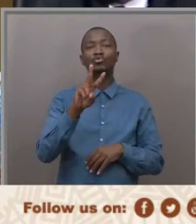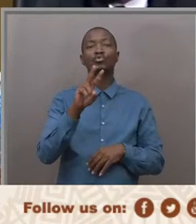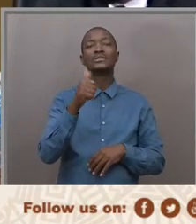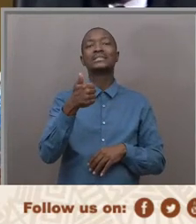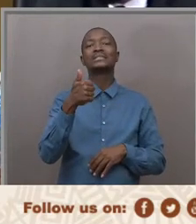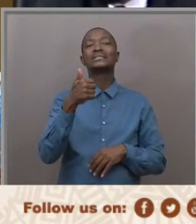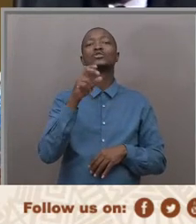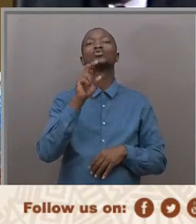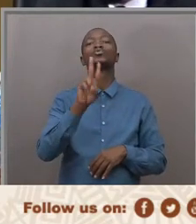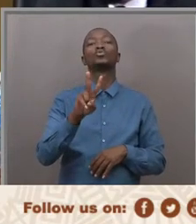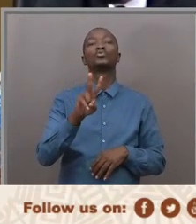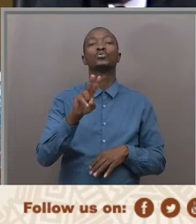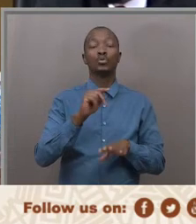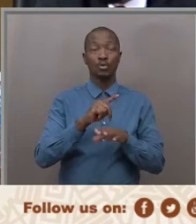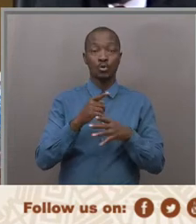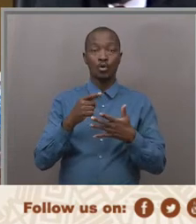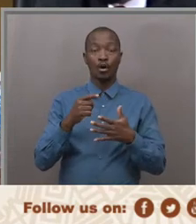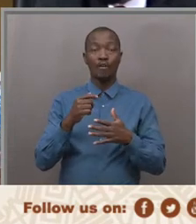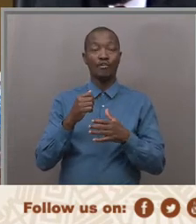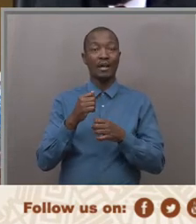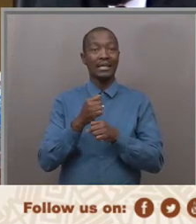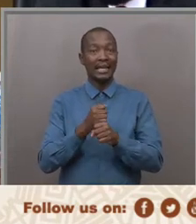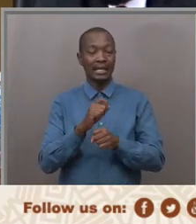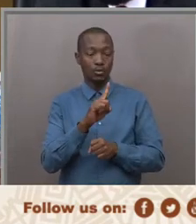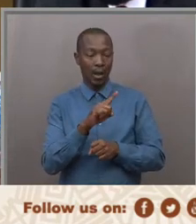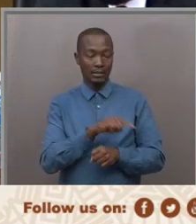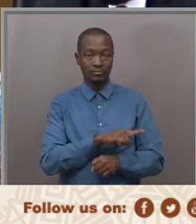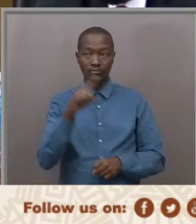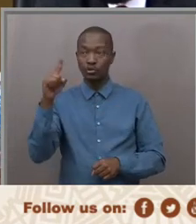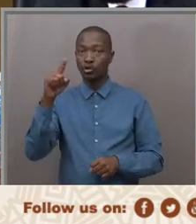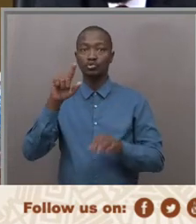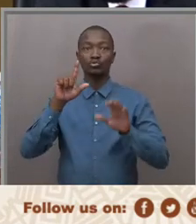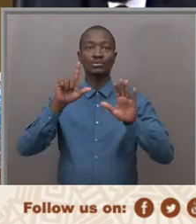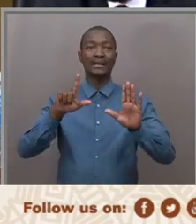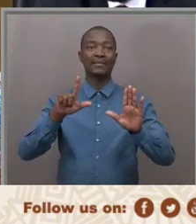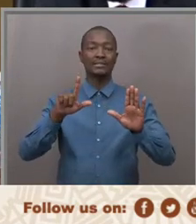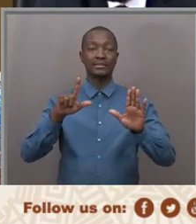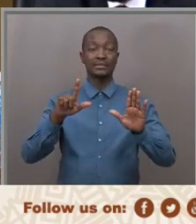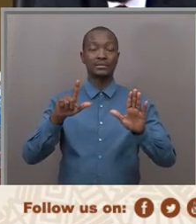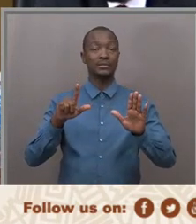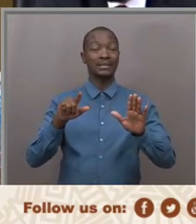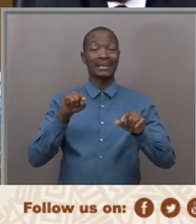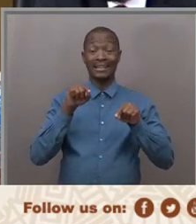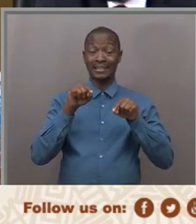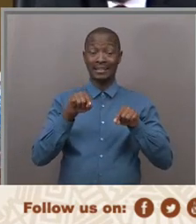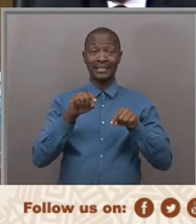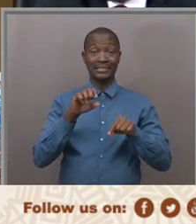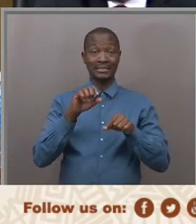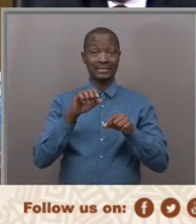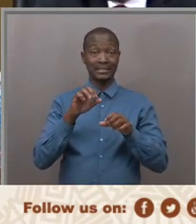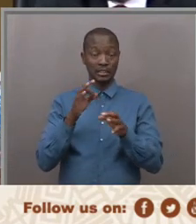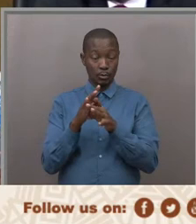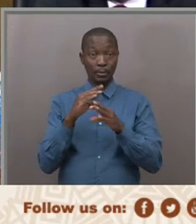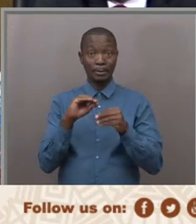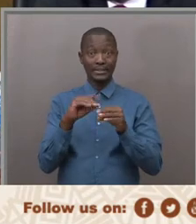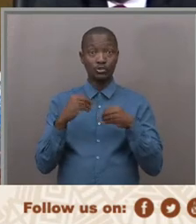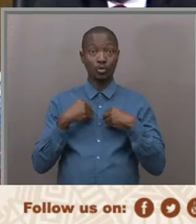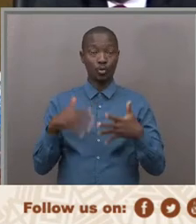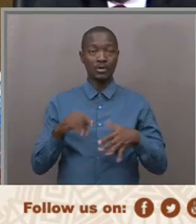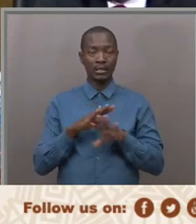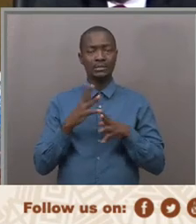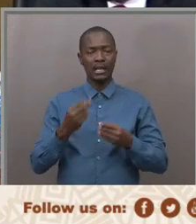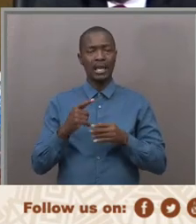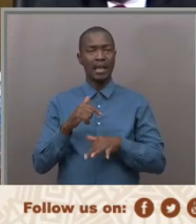262 SMMEs of grade 1 to 7. And these SMMEs so far have already